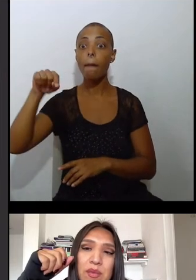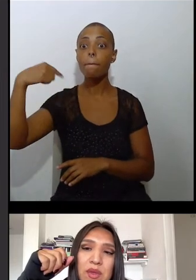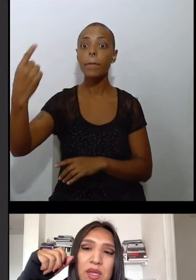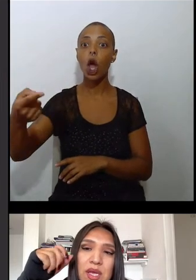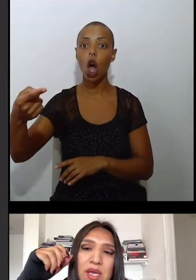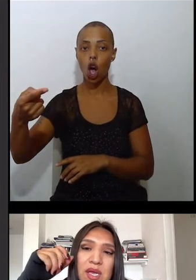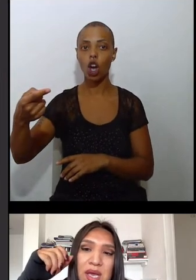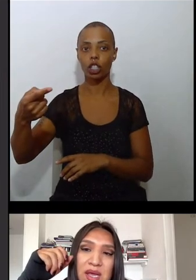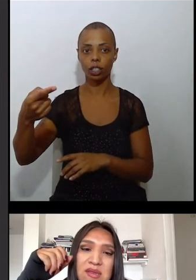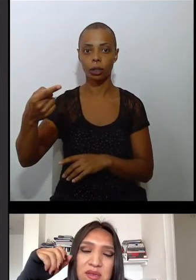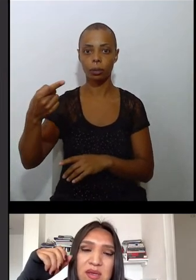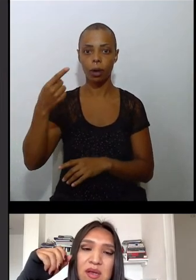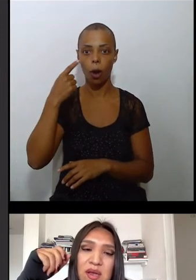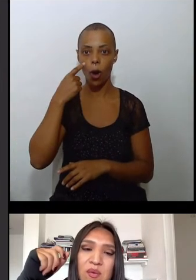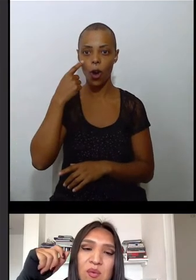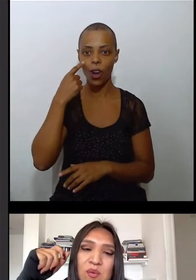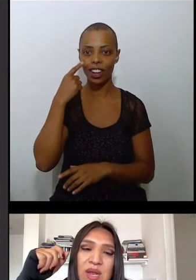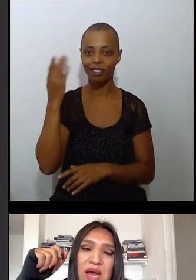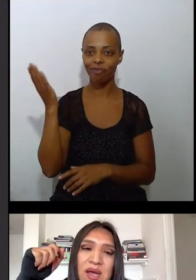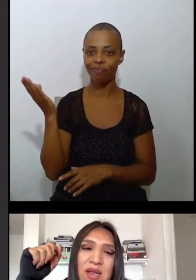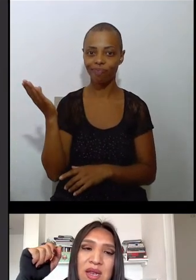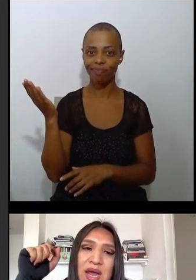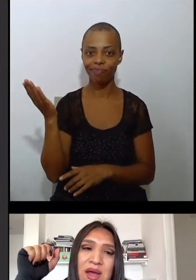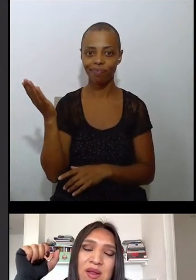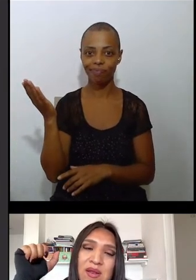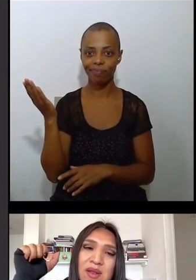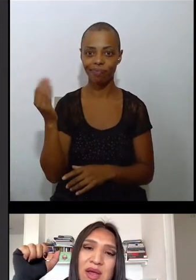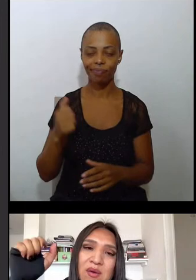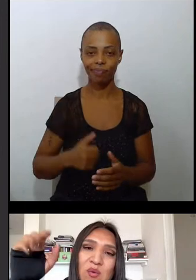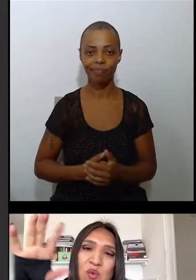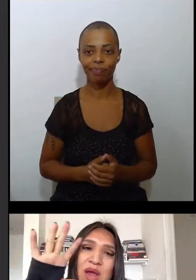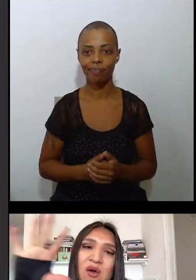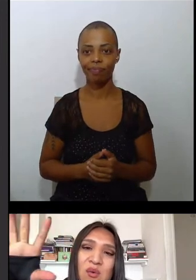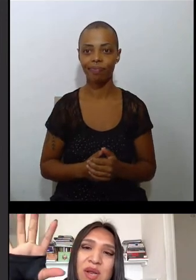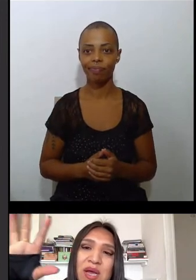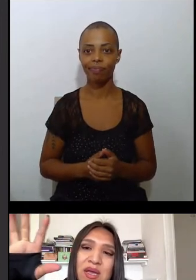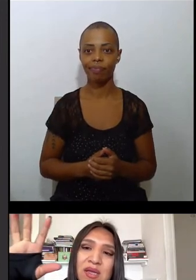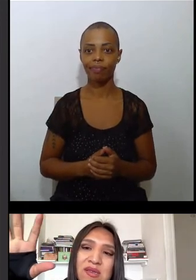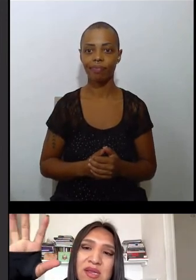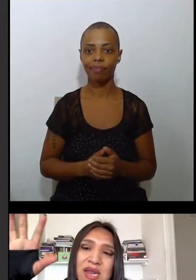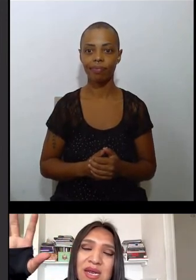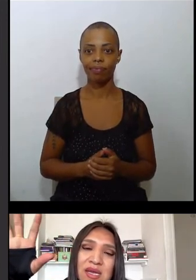and on the next image you can also see Chola